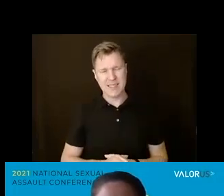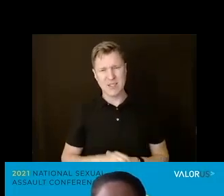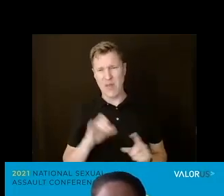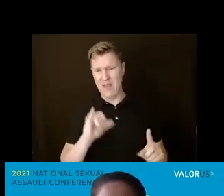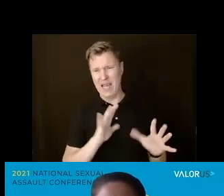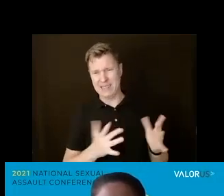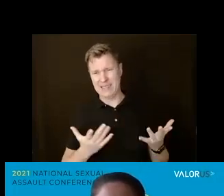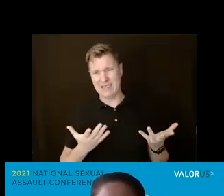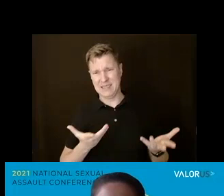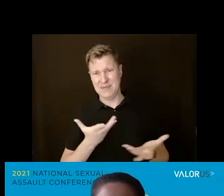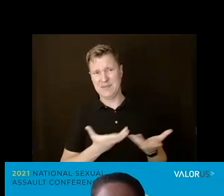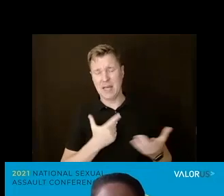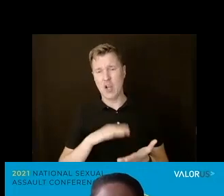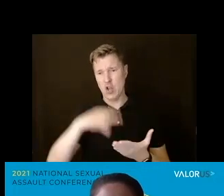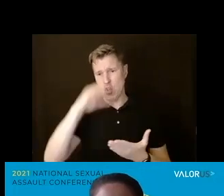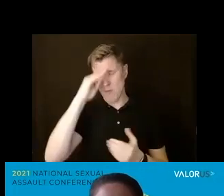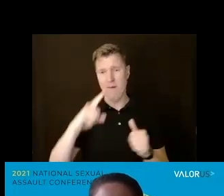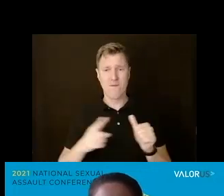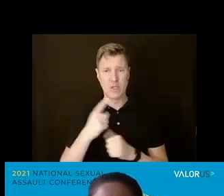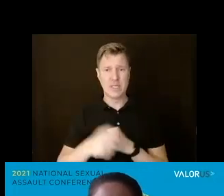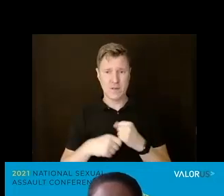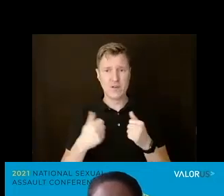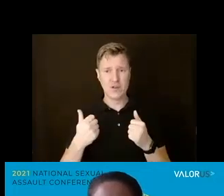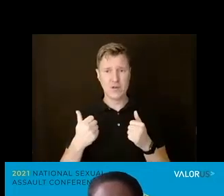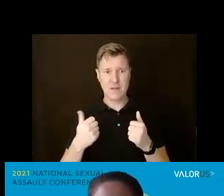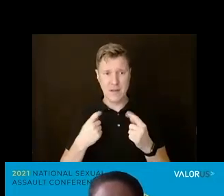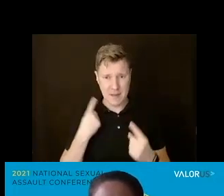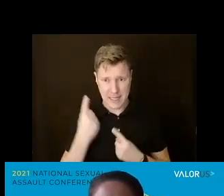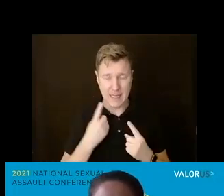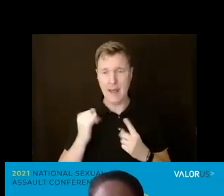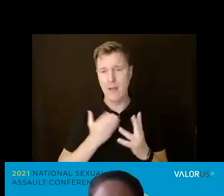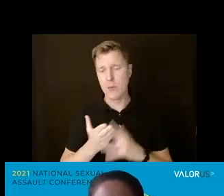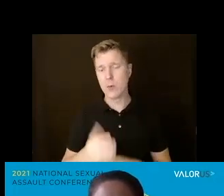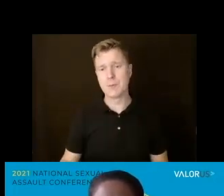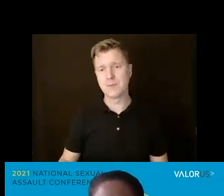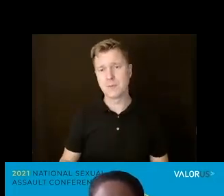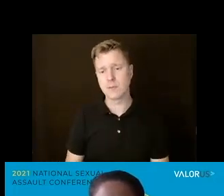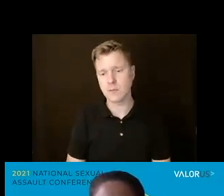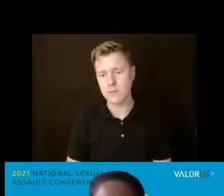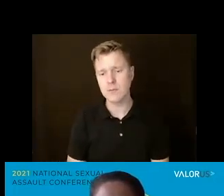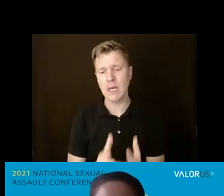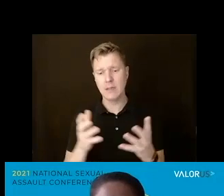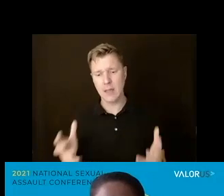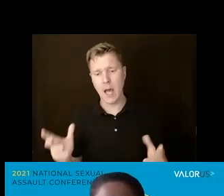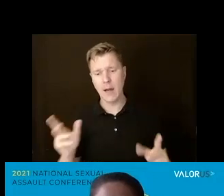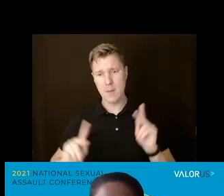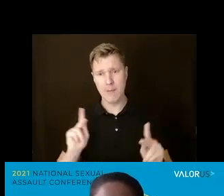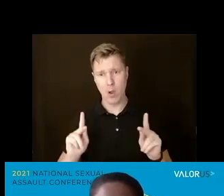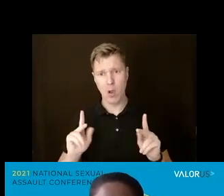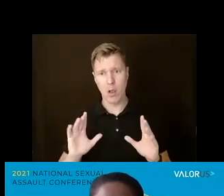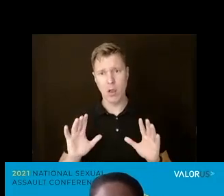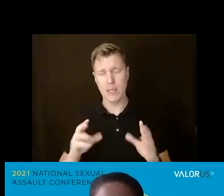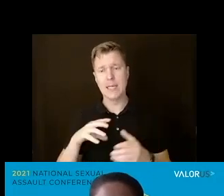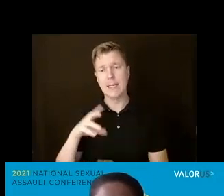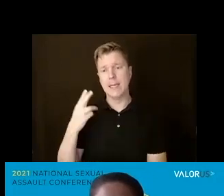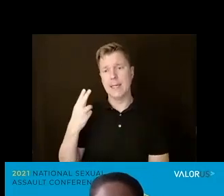That was something that I learned in my first year too, was kind of just thinking that through. But I'm sure there's a lot of folks in HR who